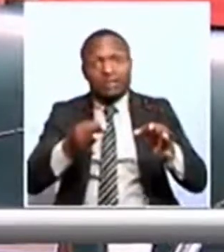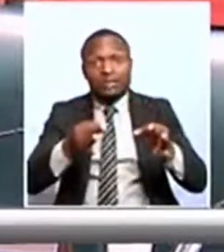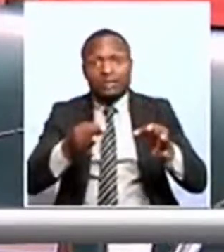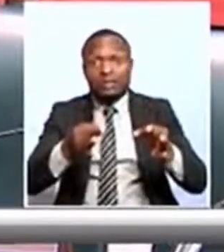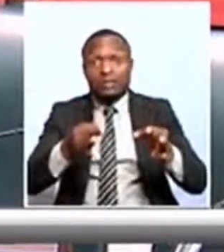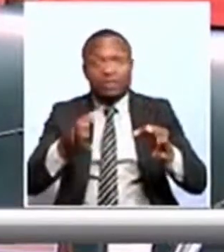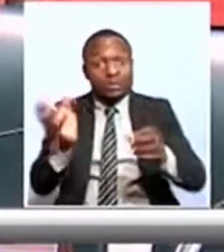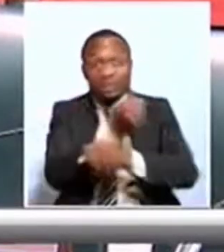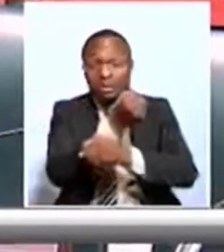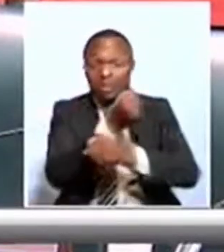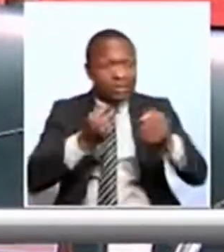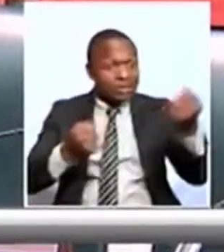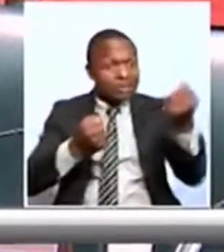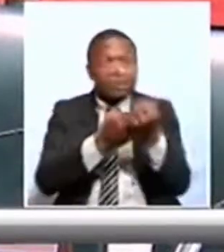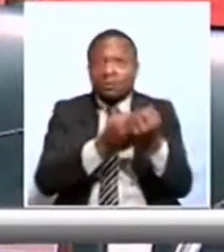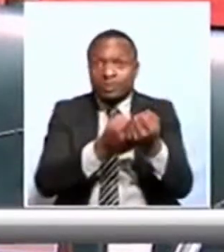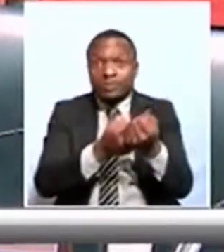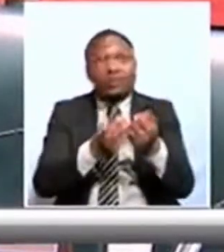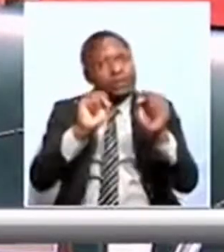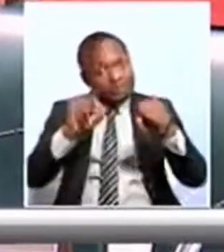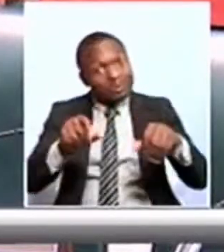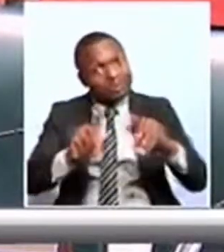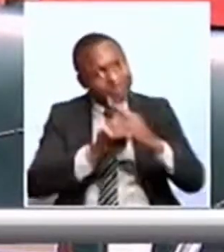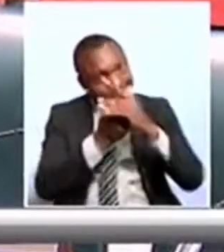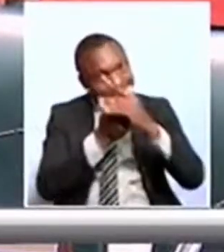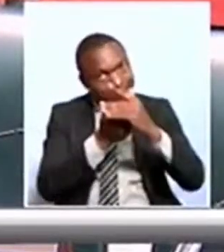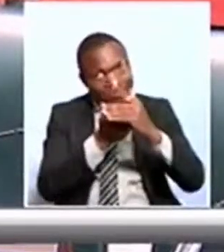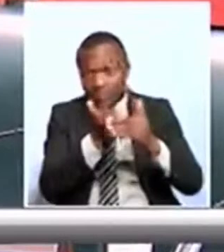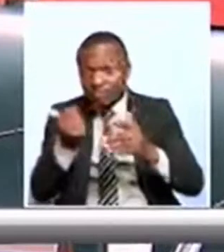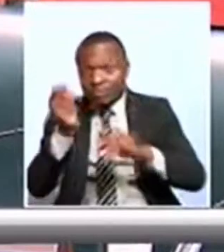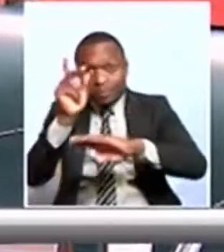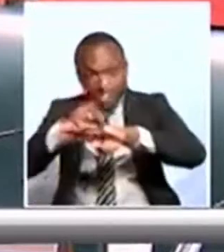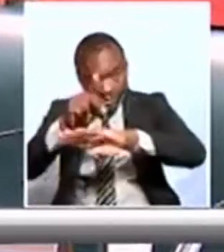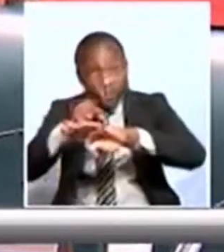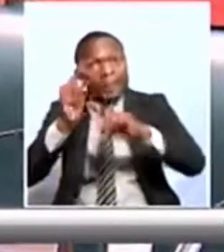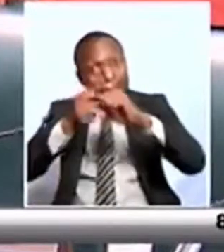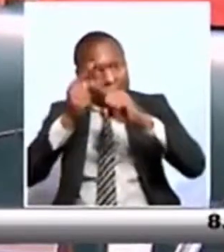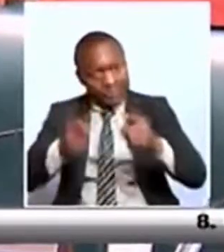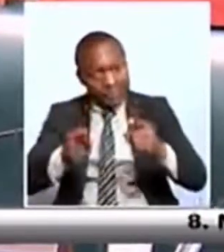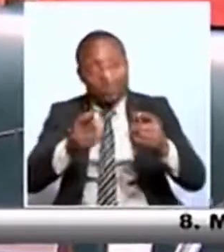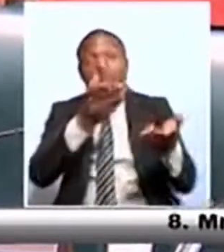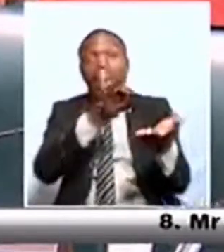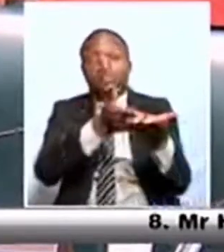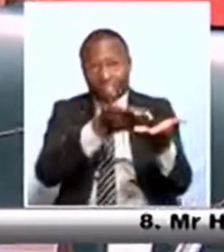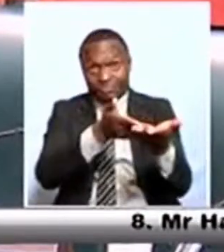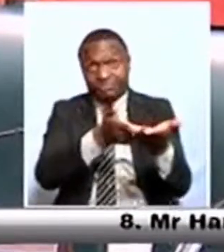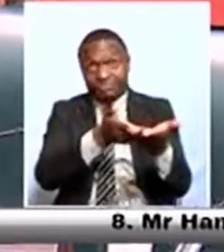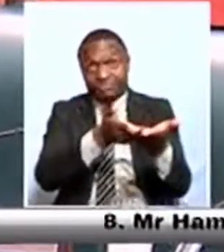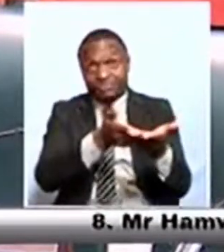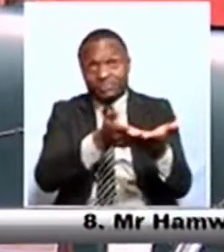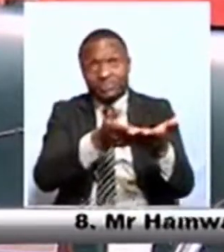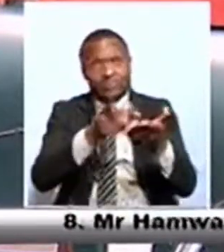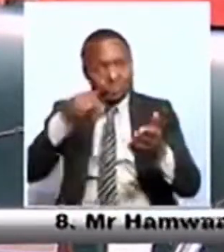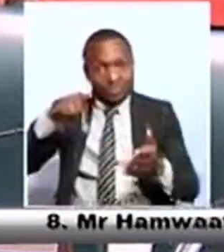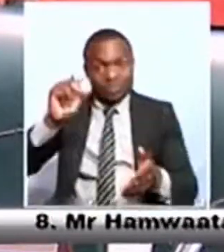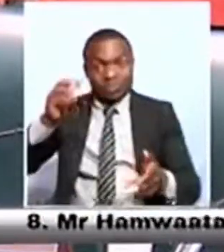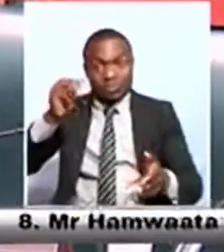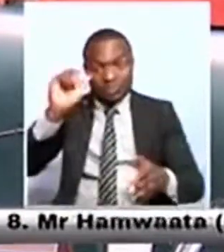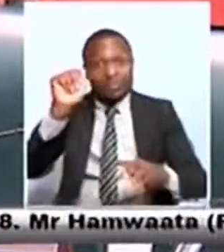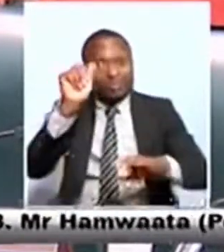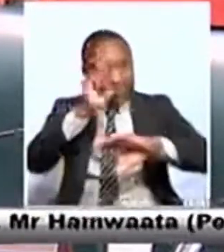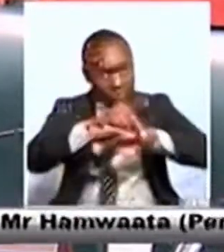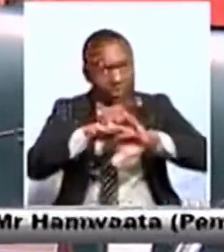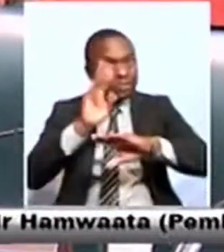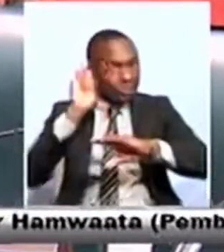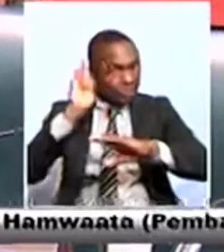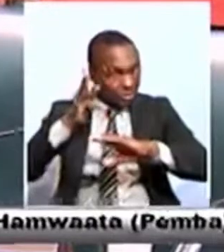funding, we can actually start other projects. But for this, Pemba project, we'll be able to stick